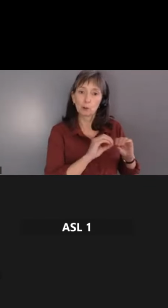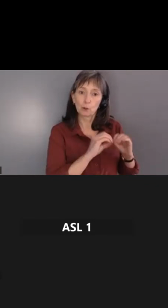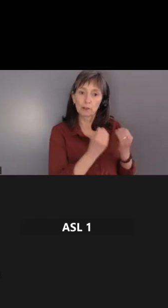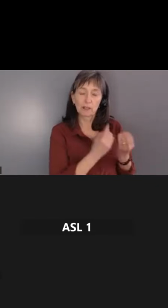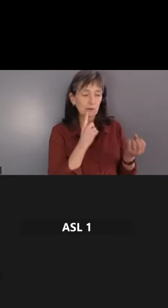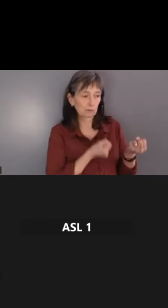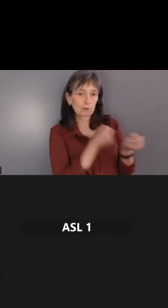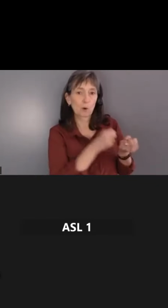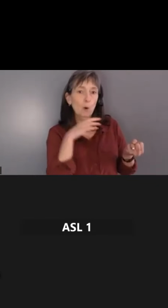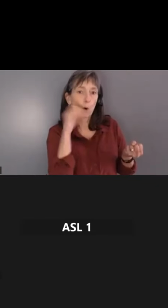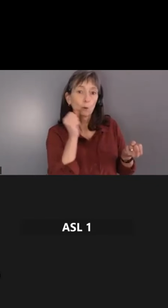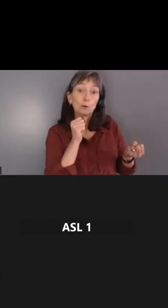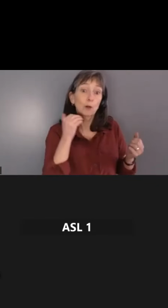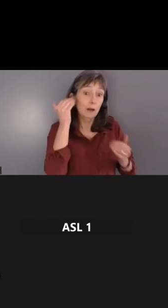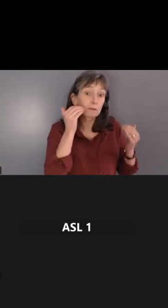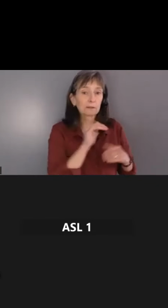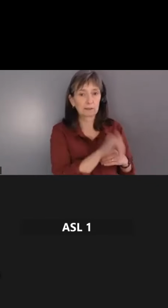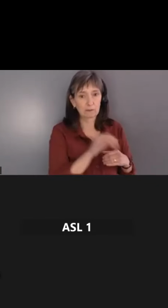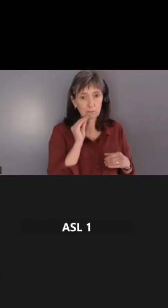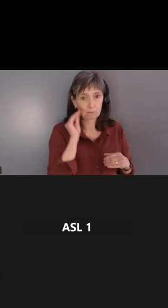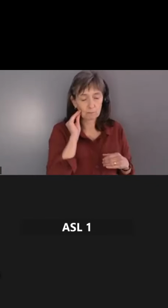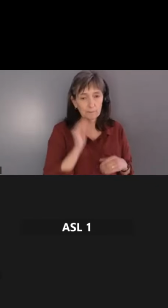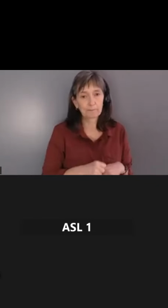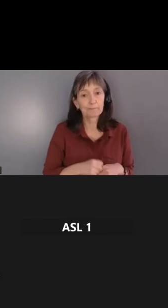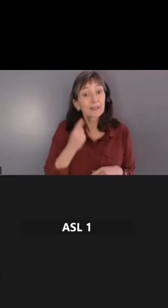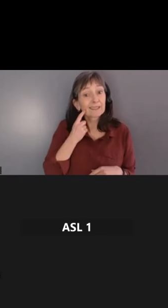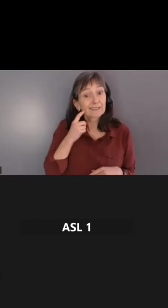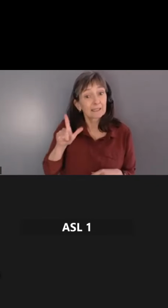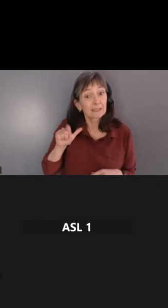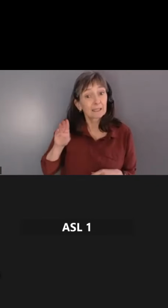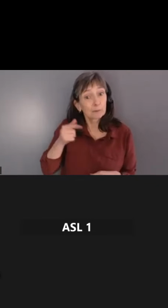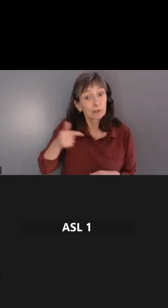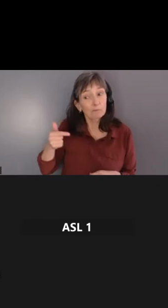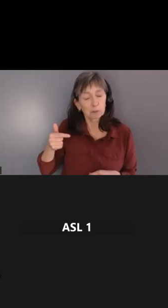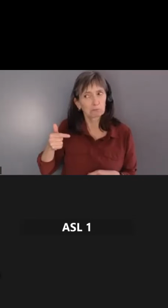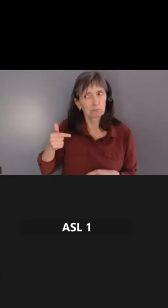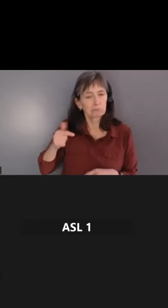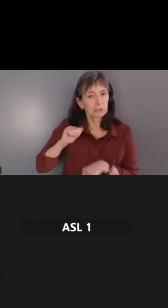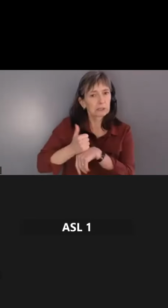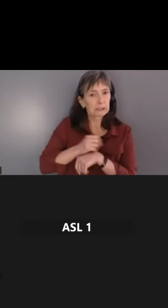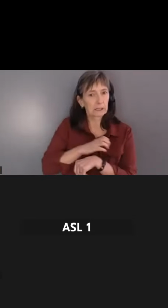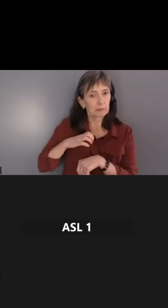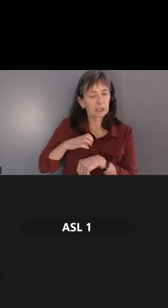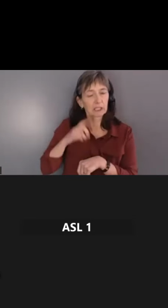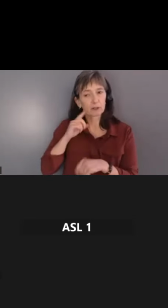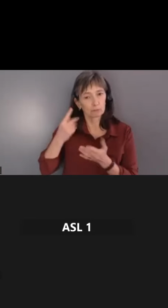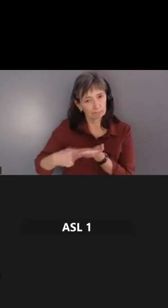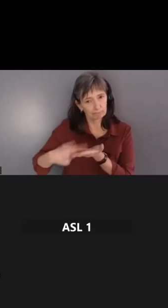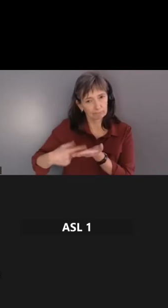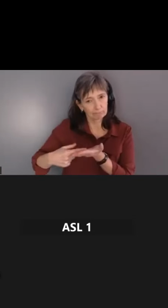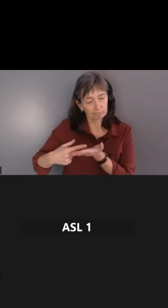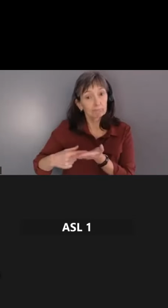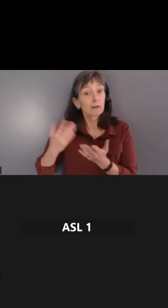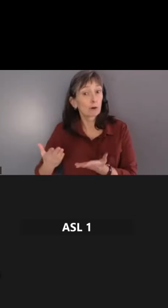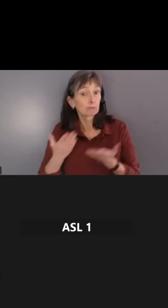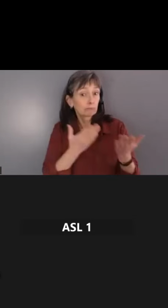older adults. More recently, the Liberal government also pledged to create a committee to offer recommendations for establishing a new